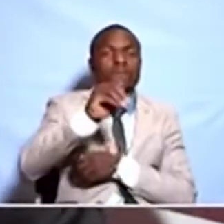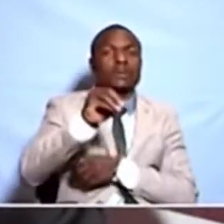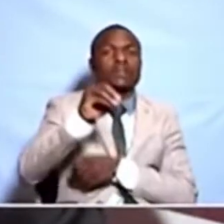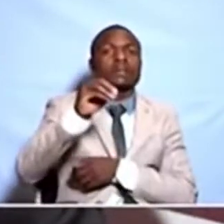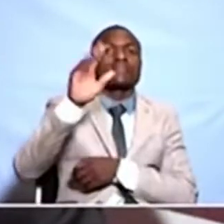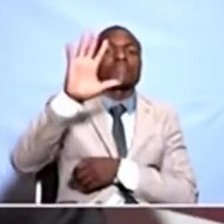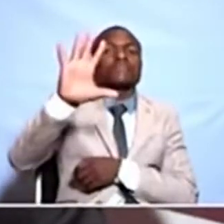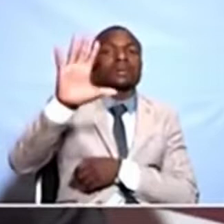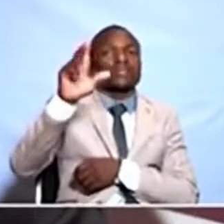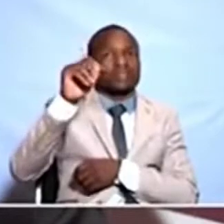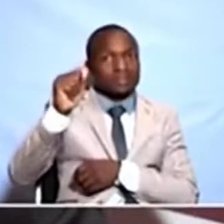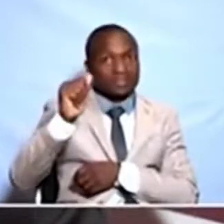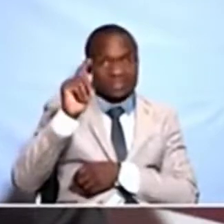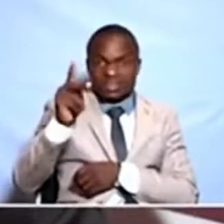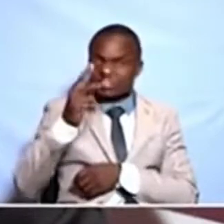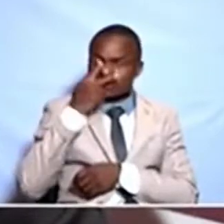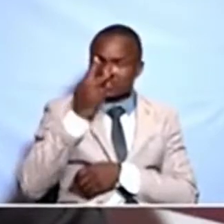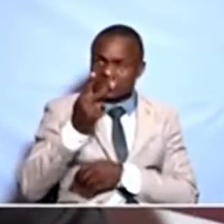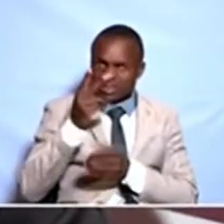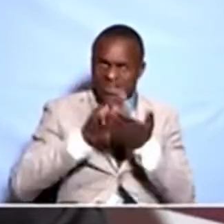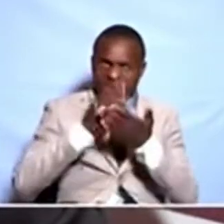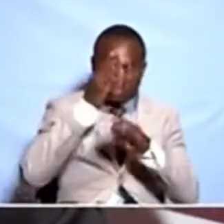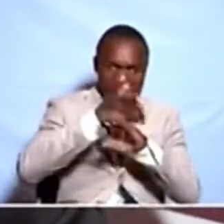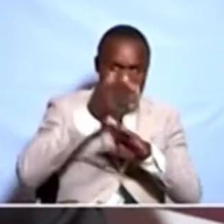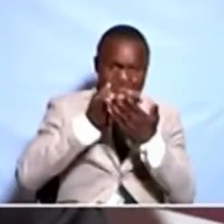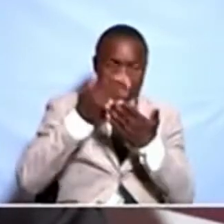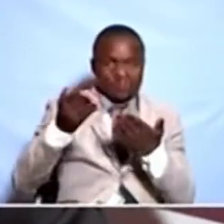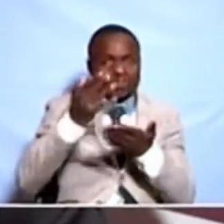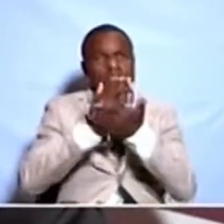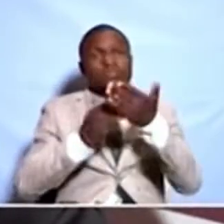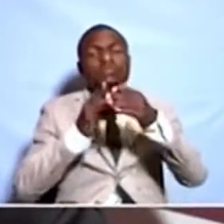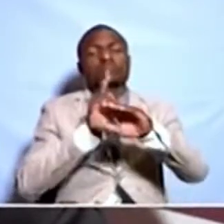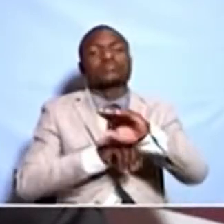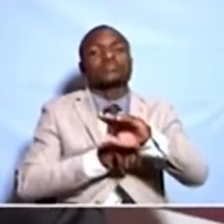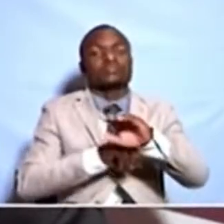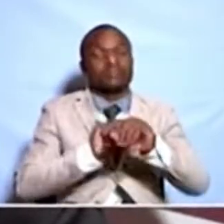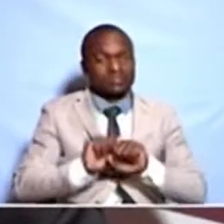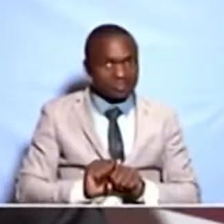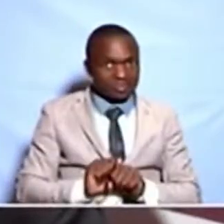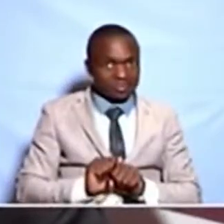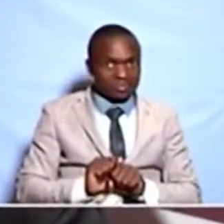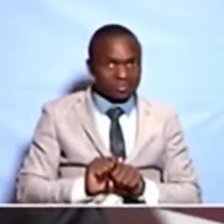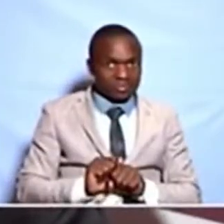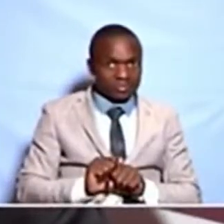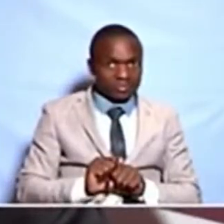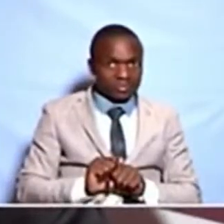only realized after I purchased the vehicle and after some time. So in such a case,